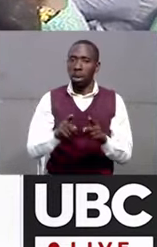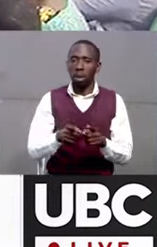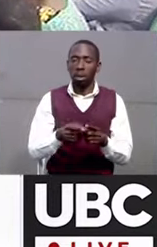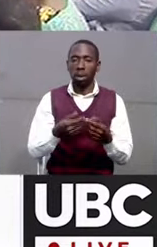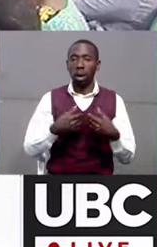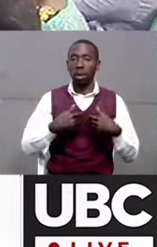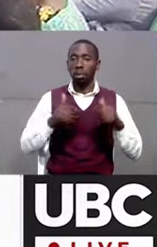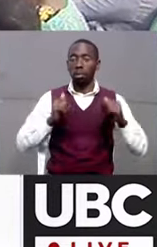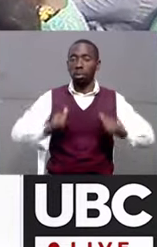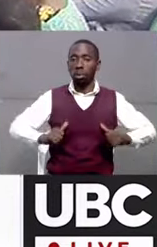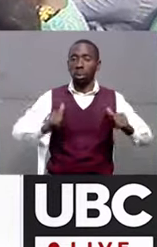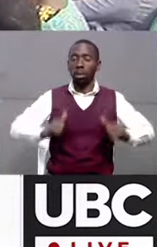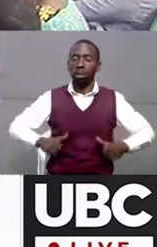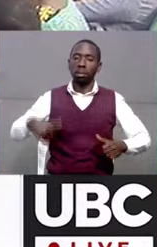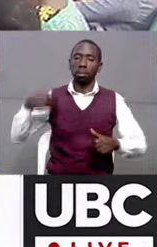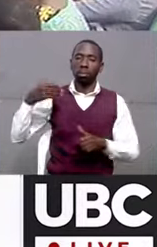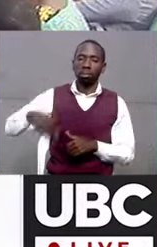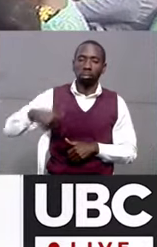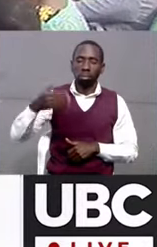submit.